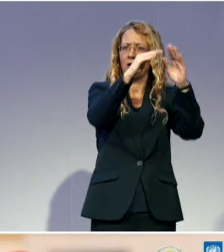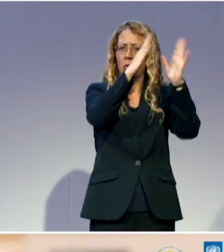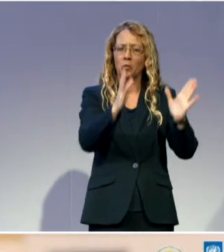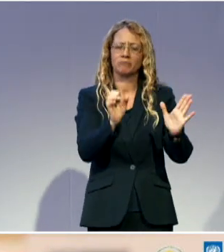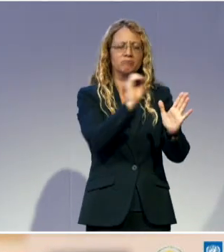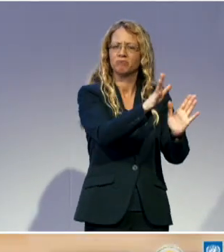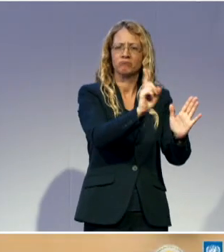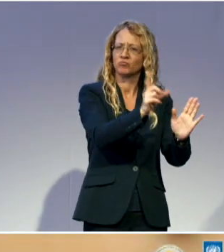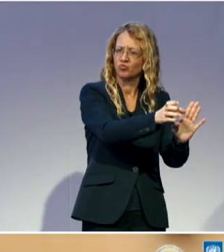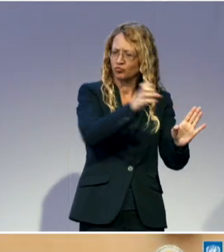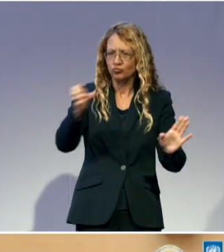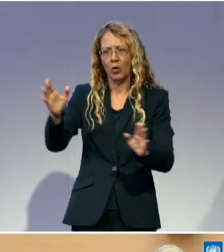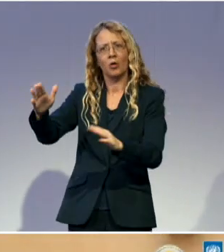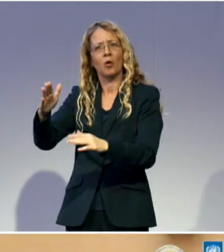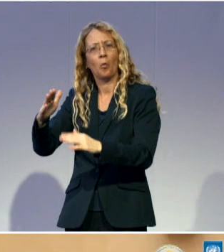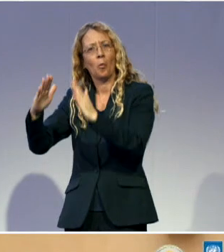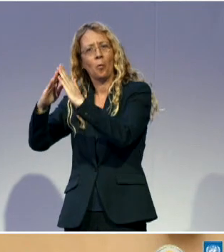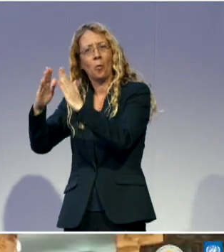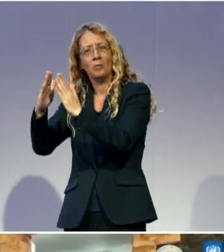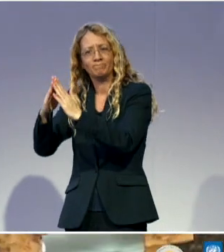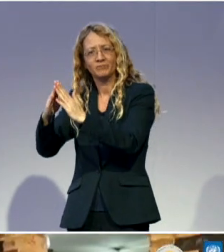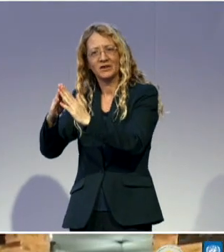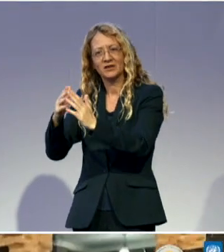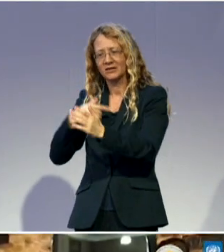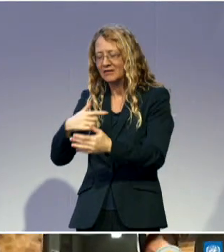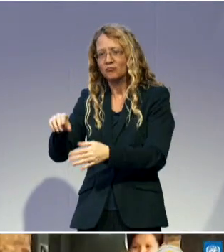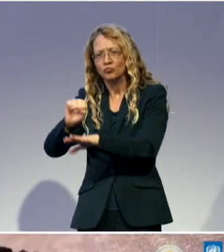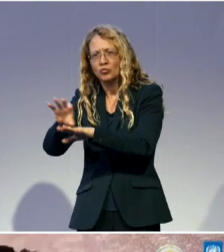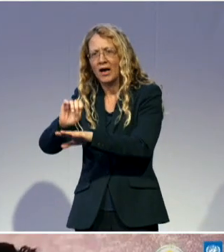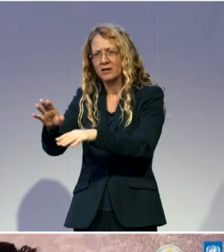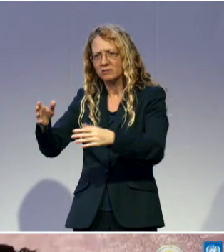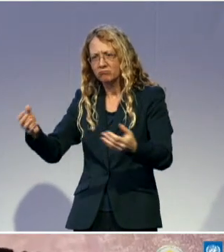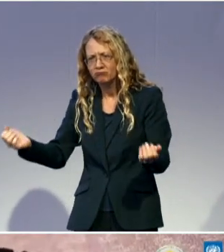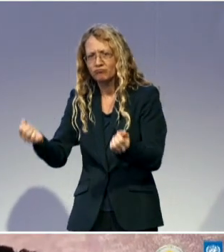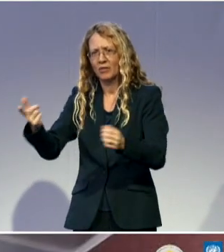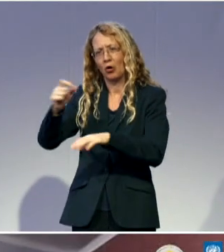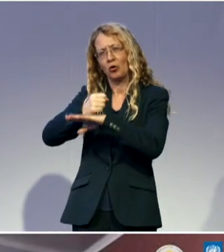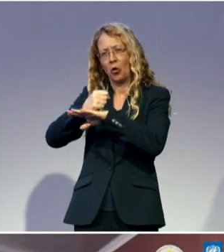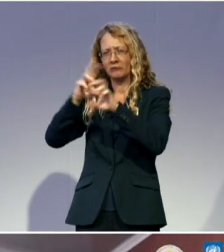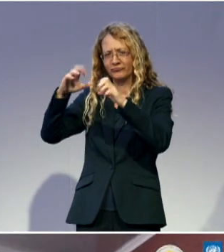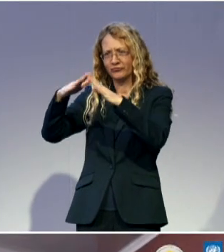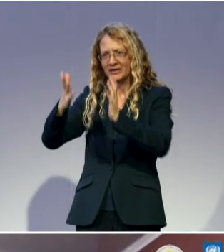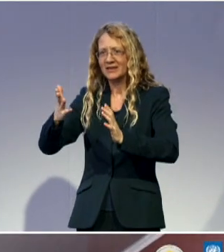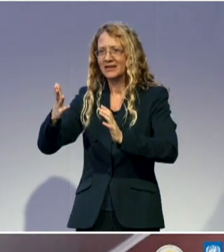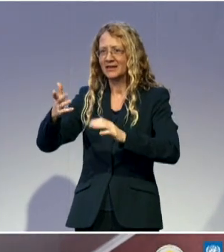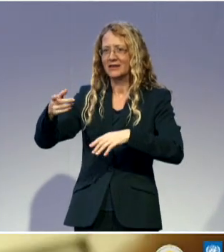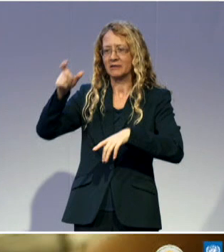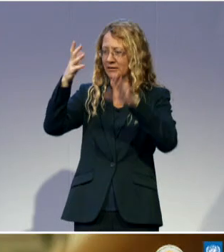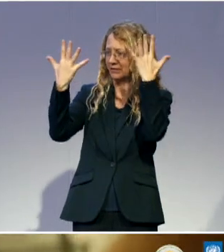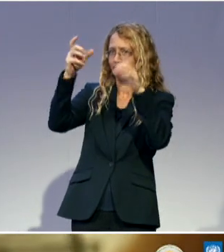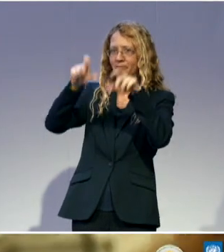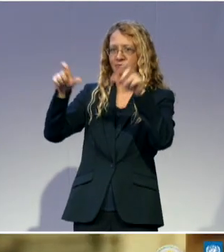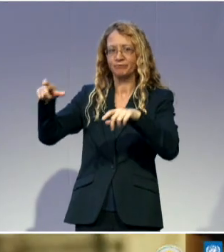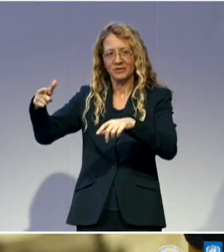training cafe employing 10 people with psychosocial disabilities and now oversees 6 group